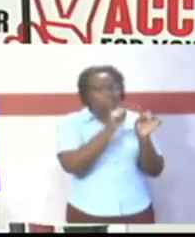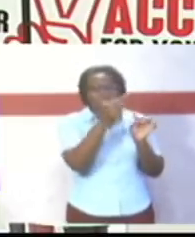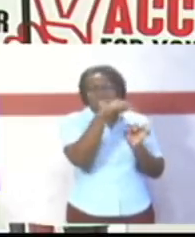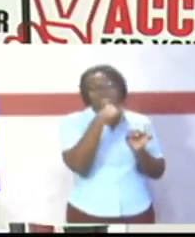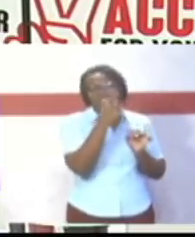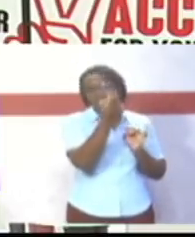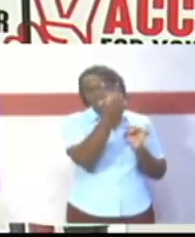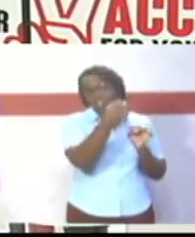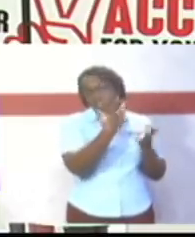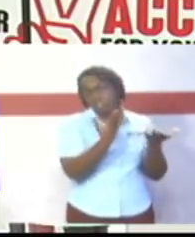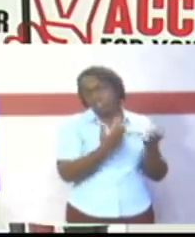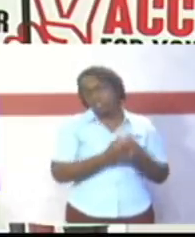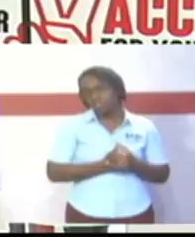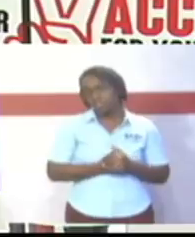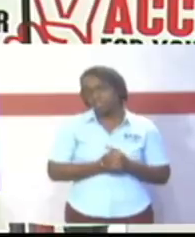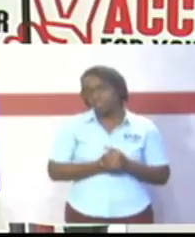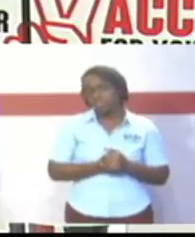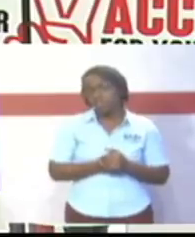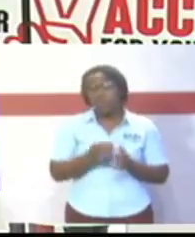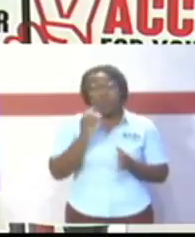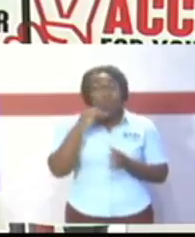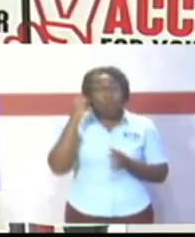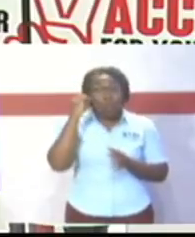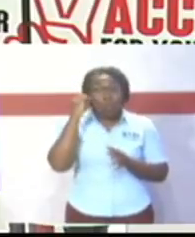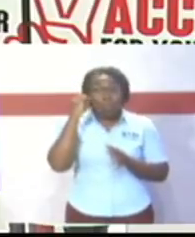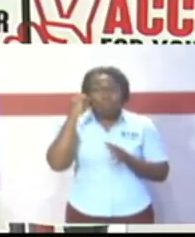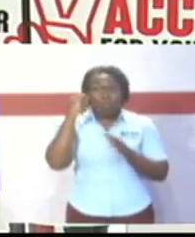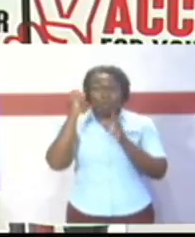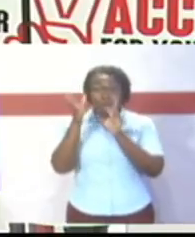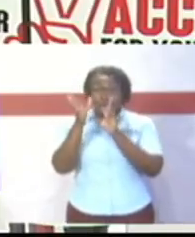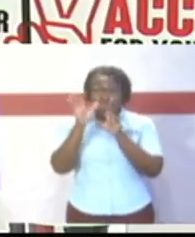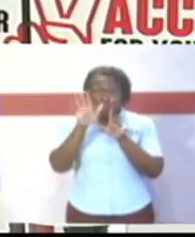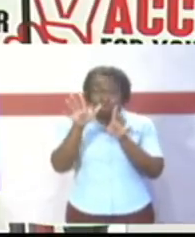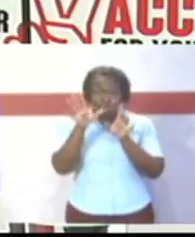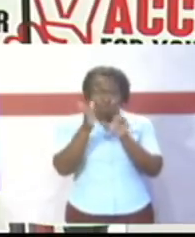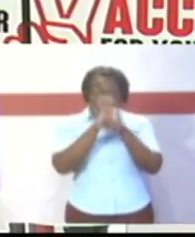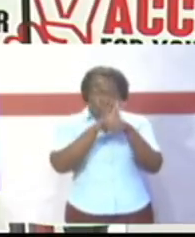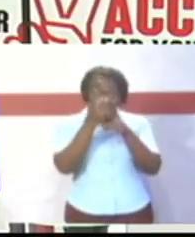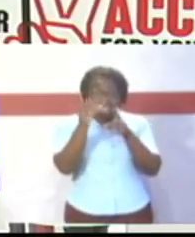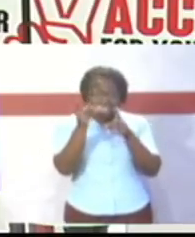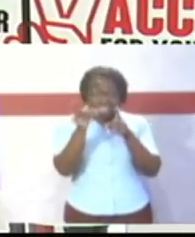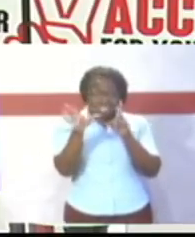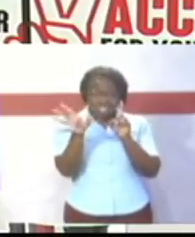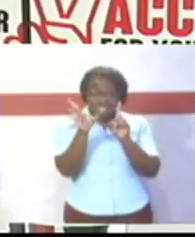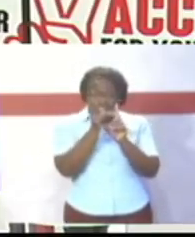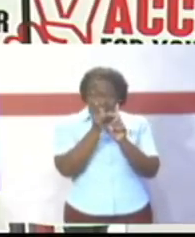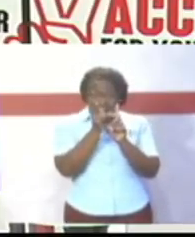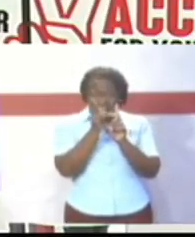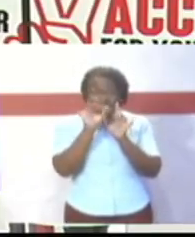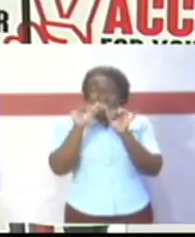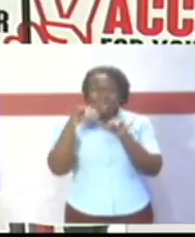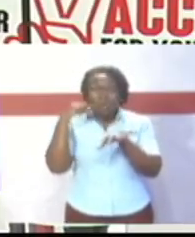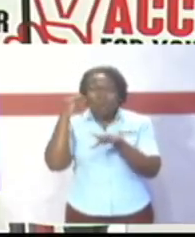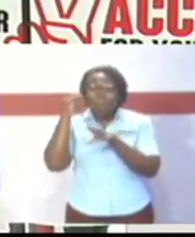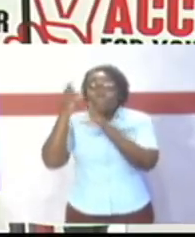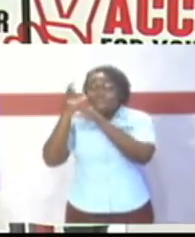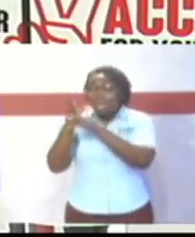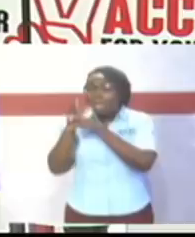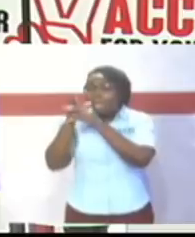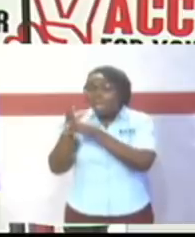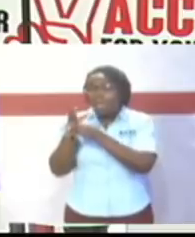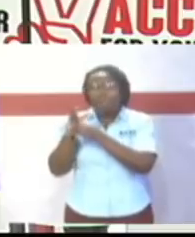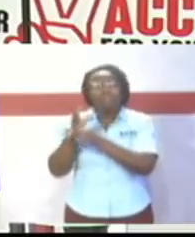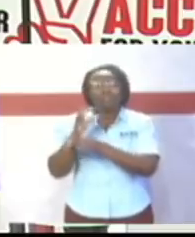is not recommended at this point in time. It is not recommended. So we ask you, if